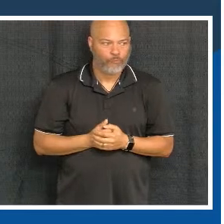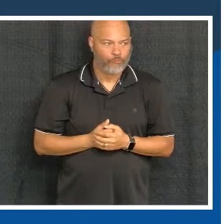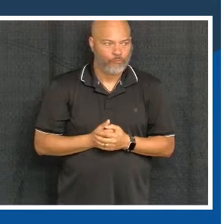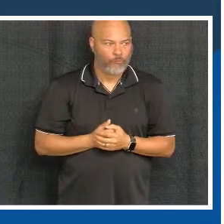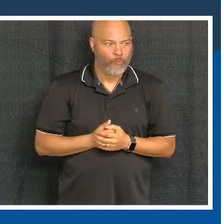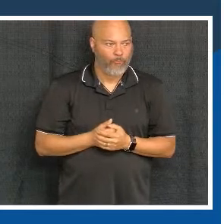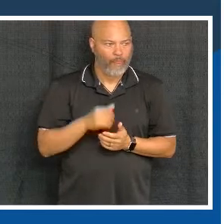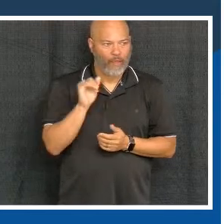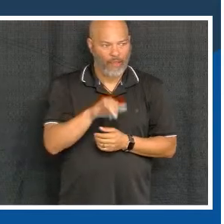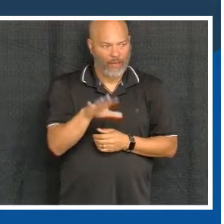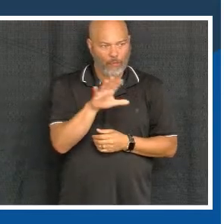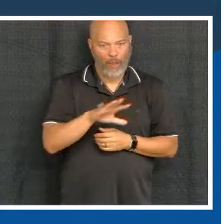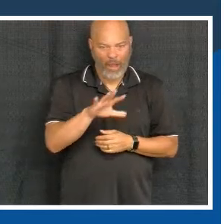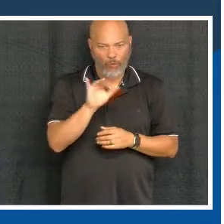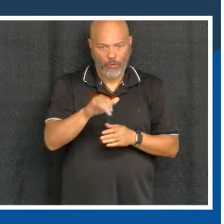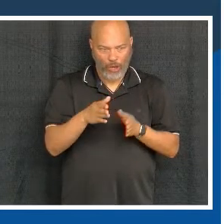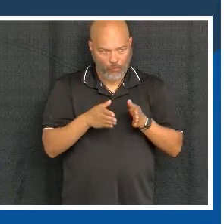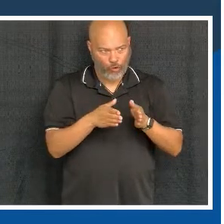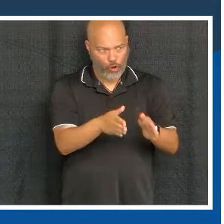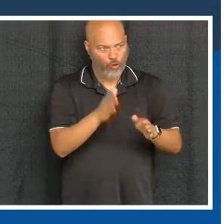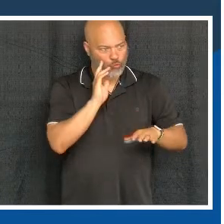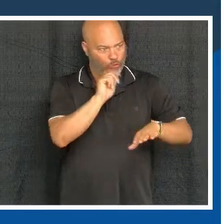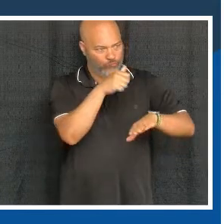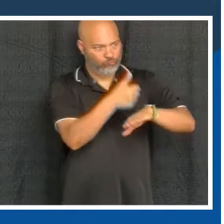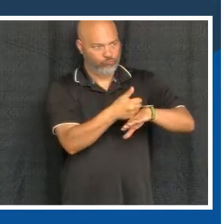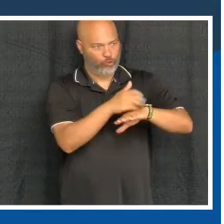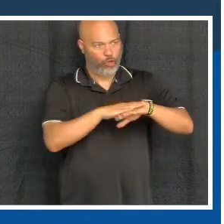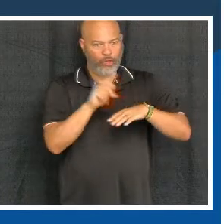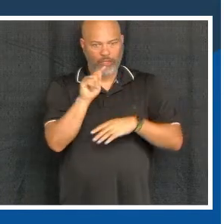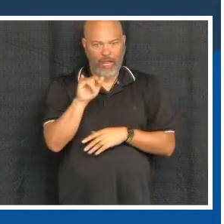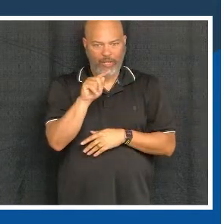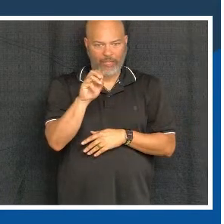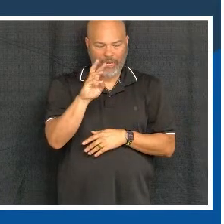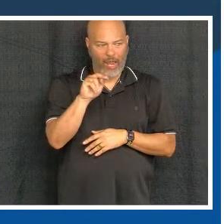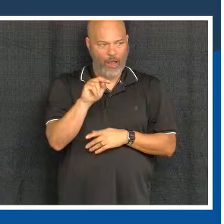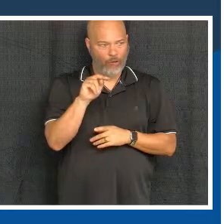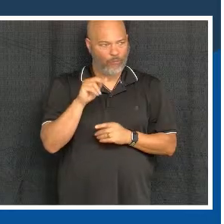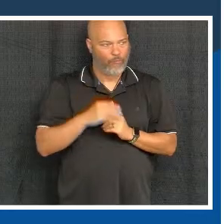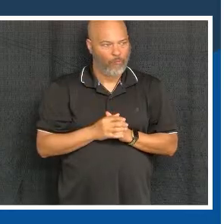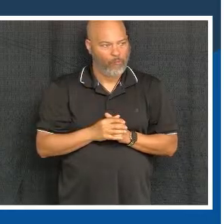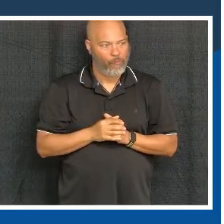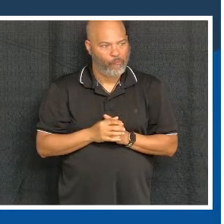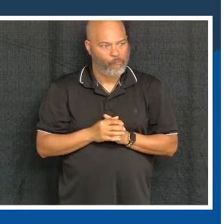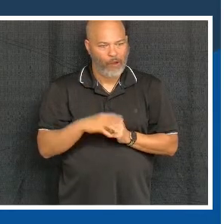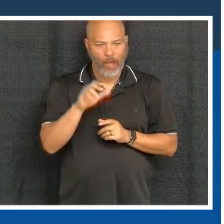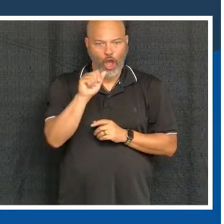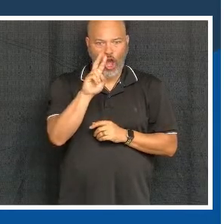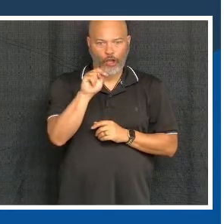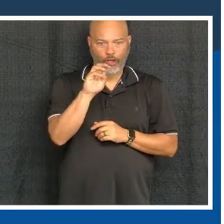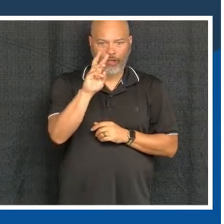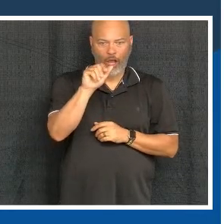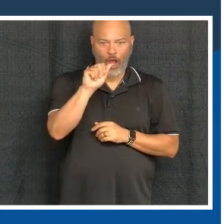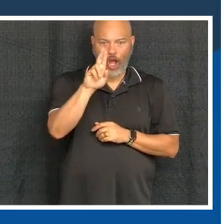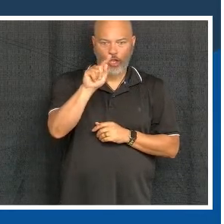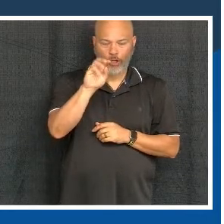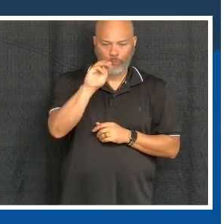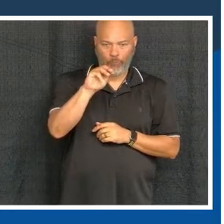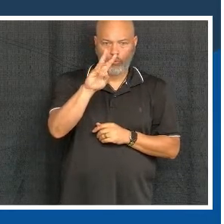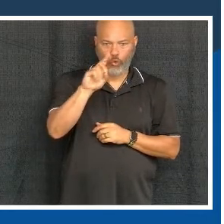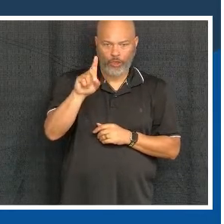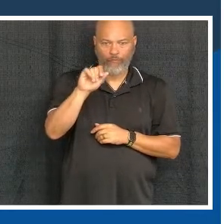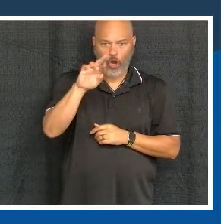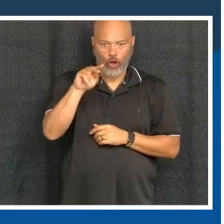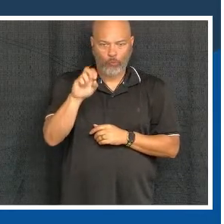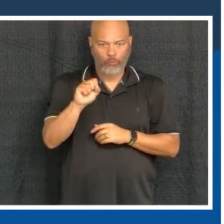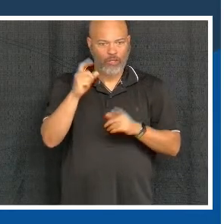This is approximately where that road would be cut in, looking off Tiny Town Road back into the property. Autumnwood Farms has been developed since